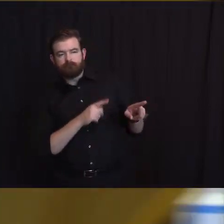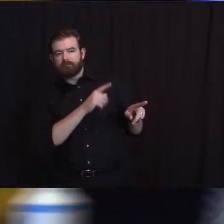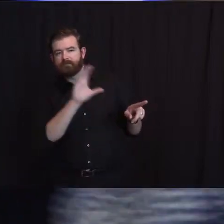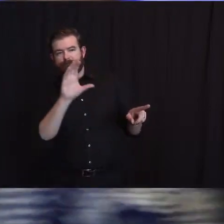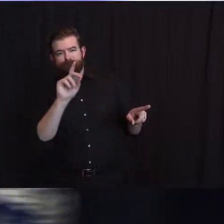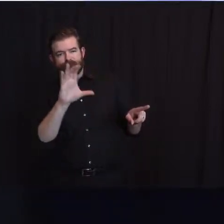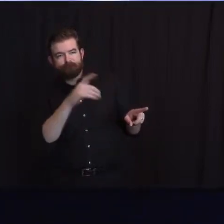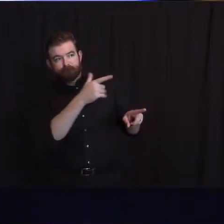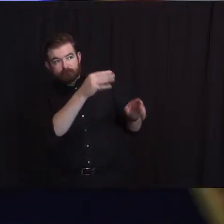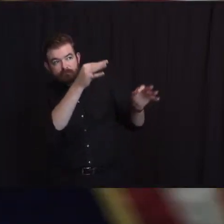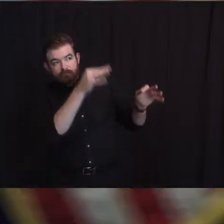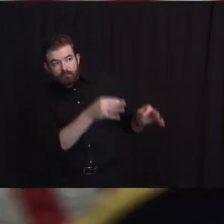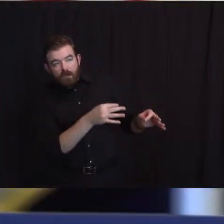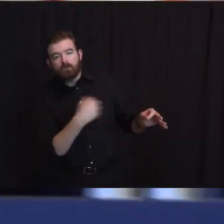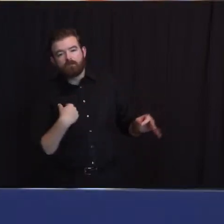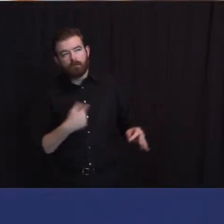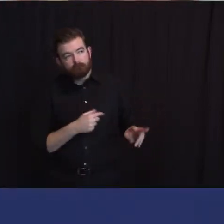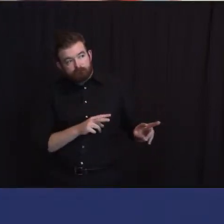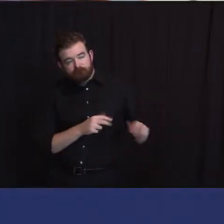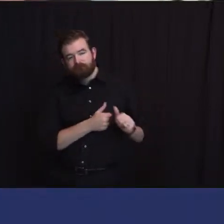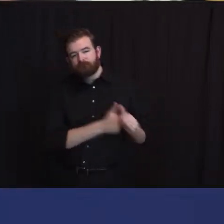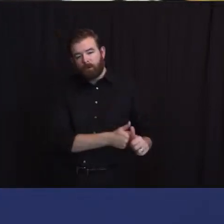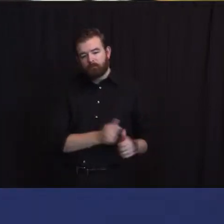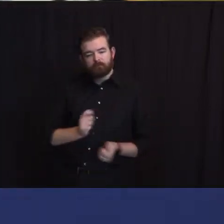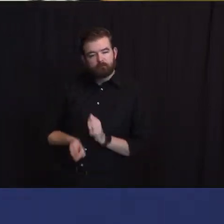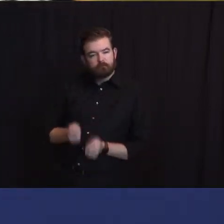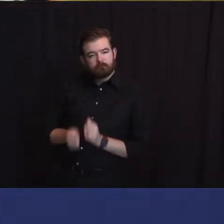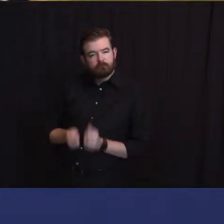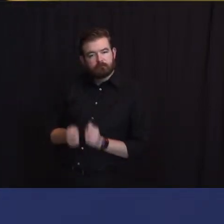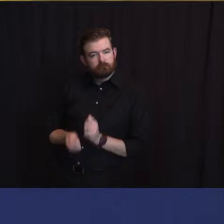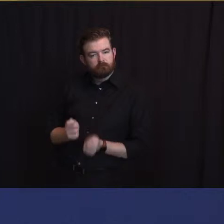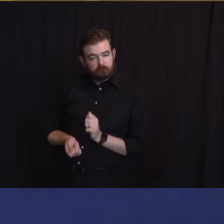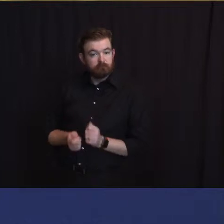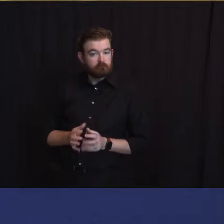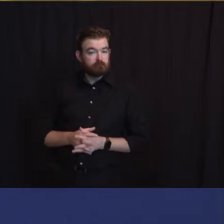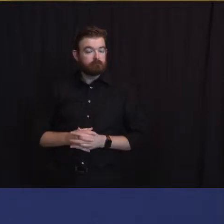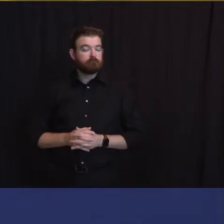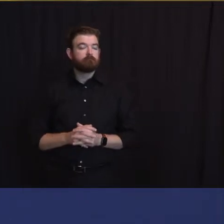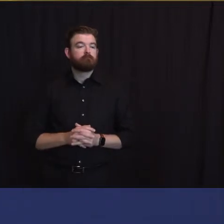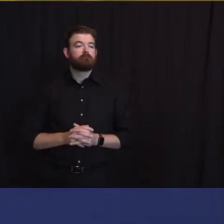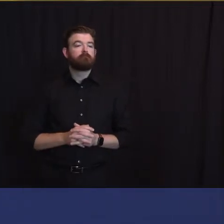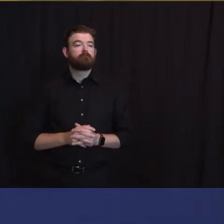earlier, several of us. Masking is not like